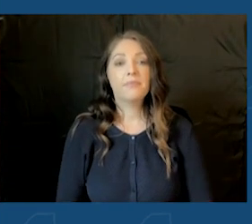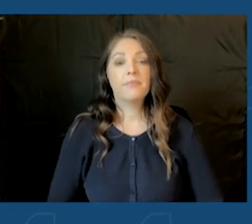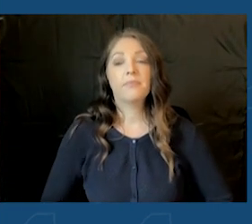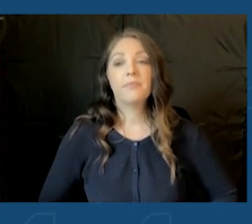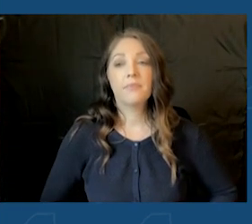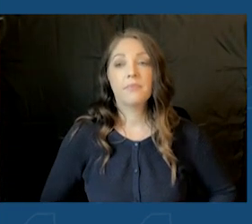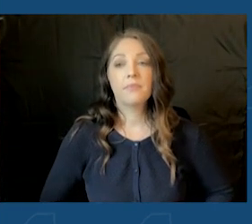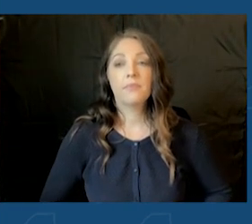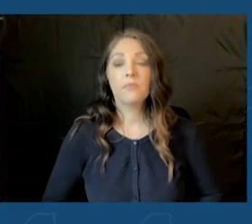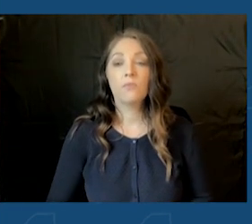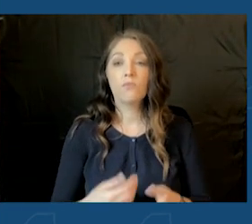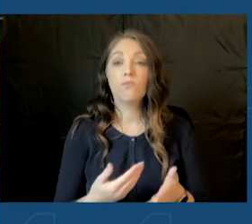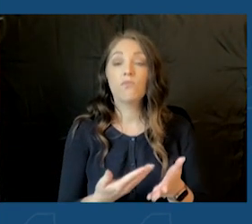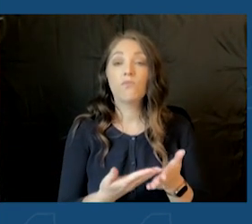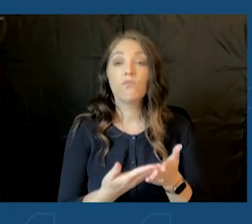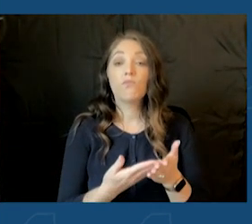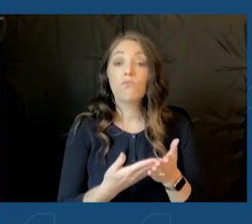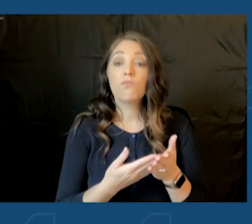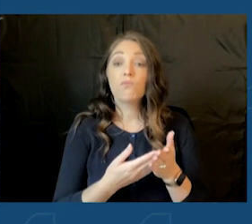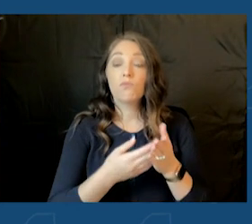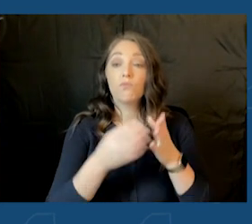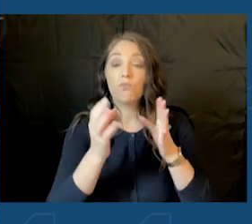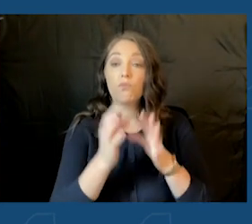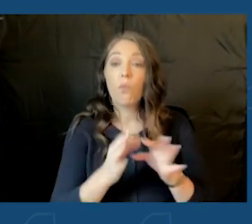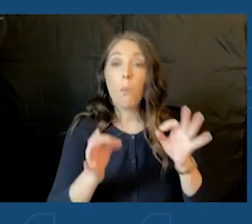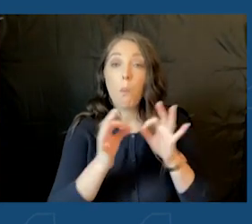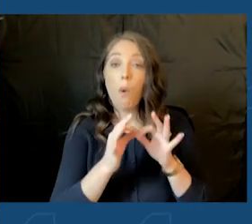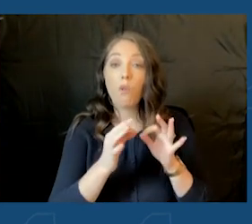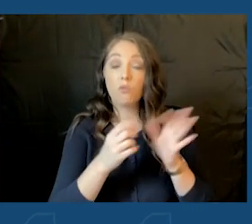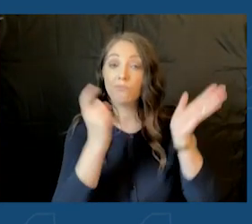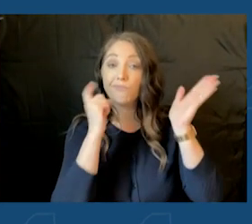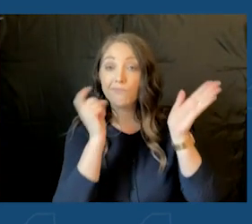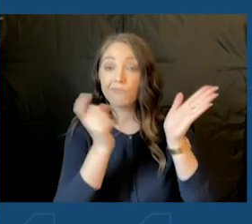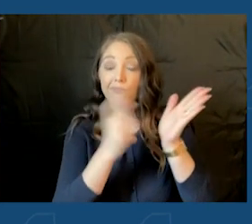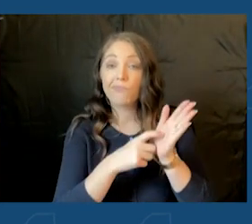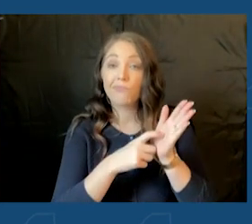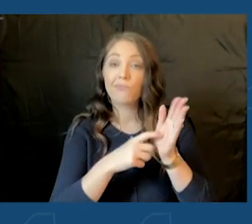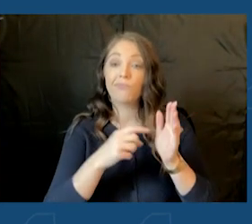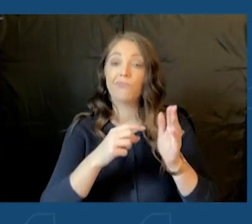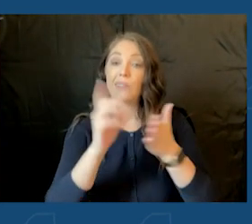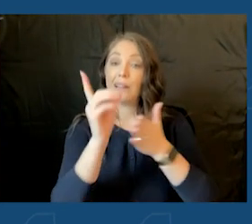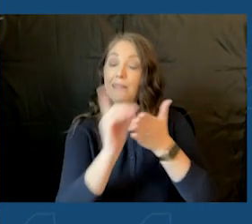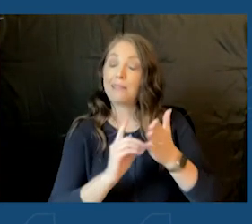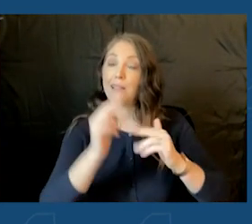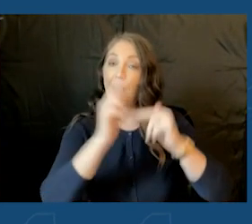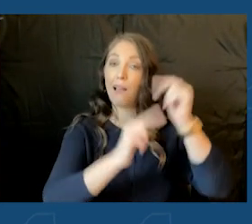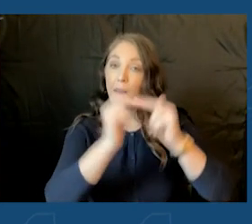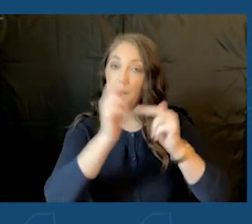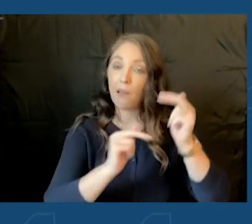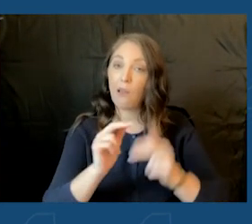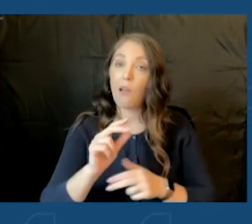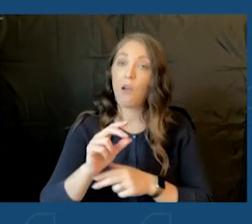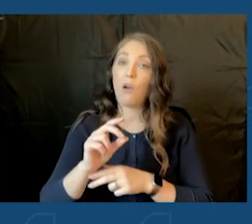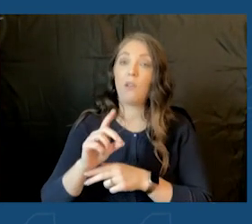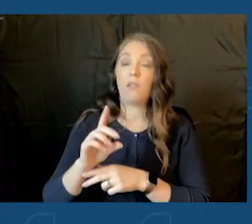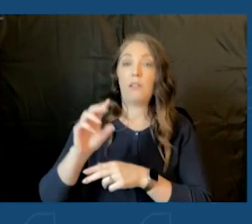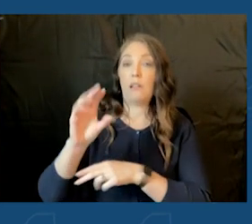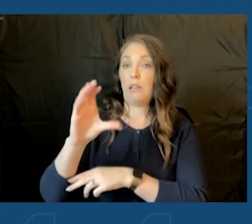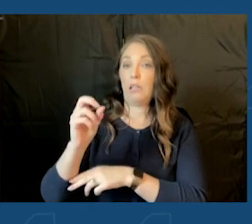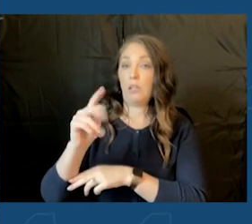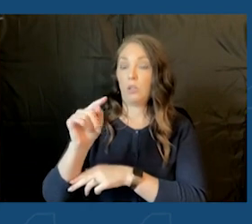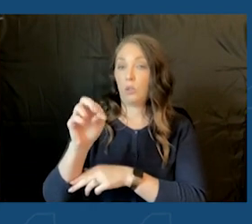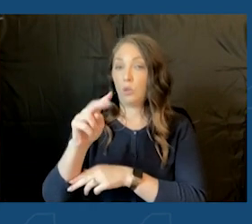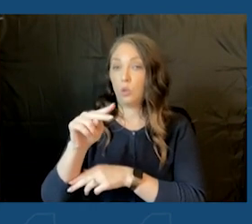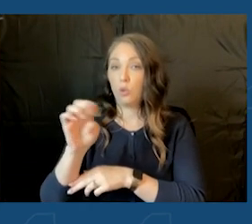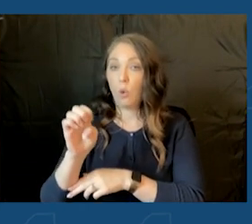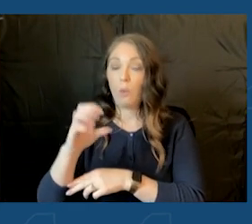But credits also due to the design build contractor, which is Third Track Constructors, a joint venture of Tacone, Dragados, CC